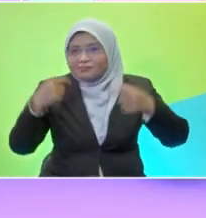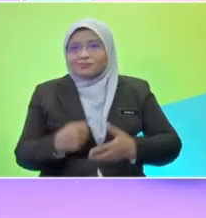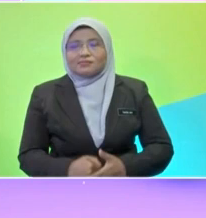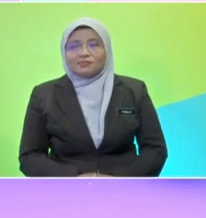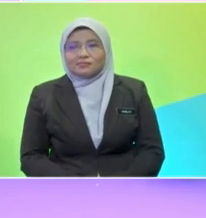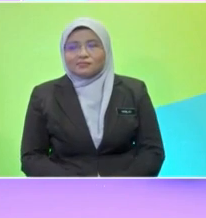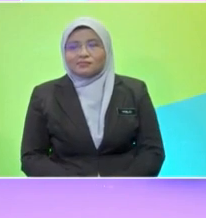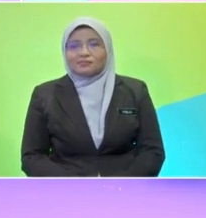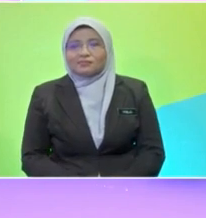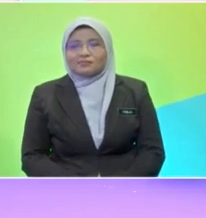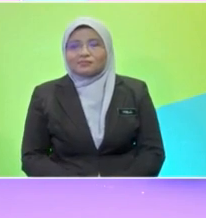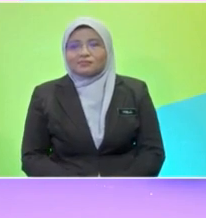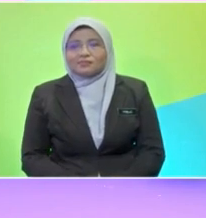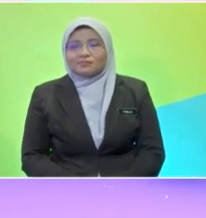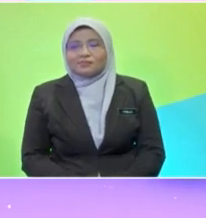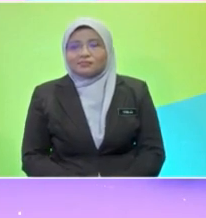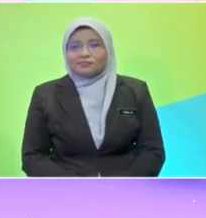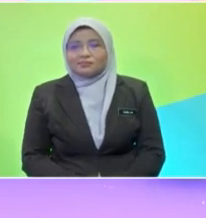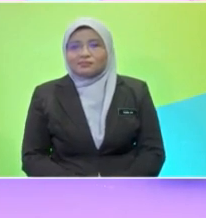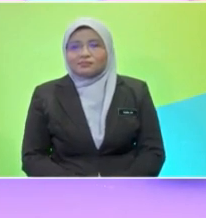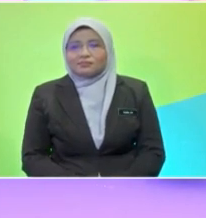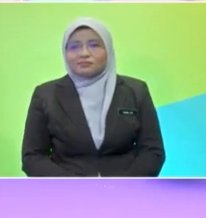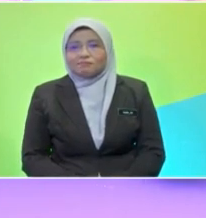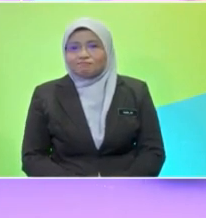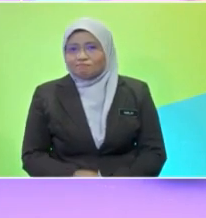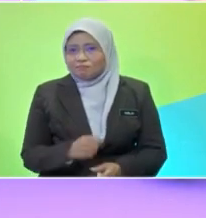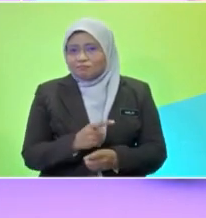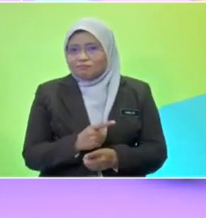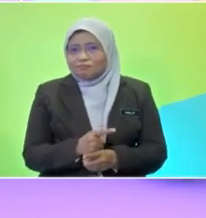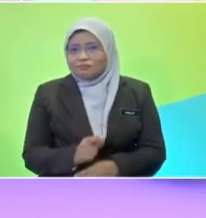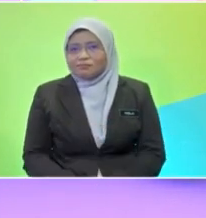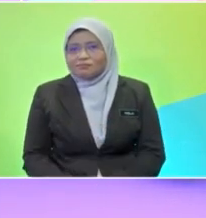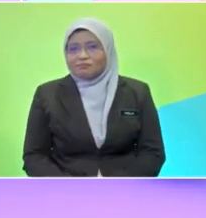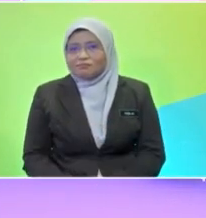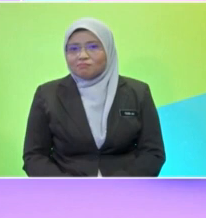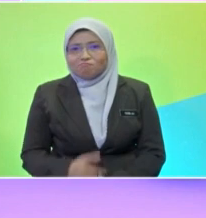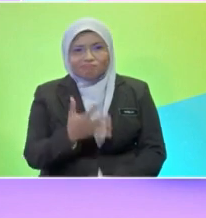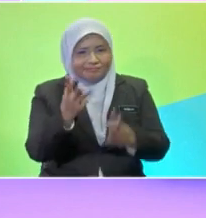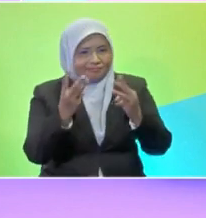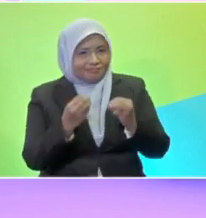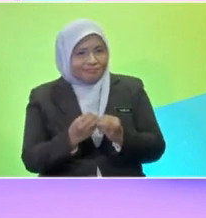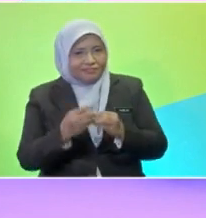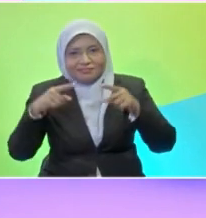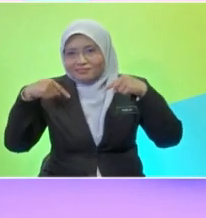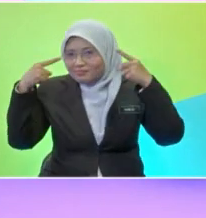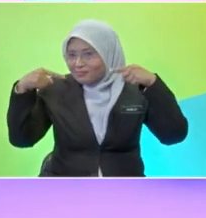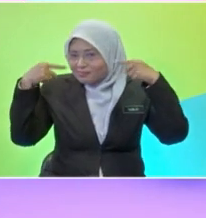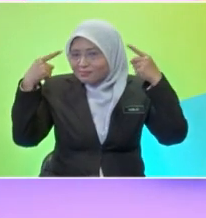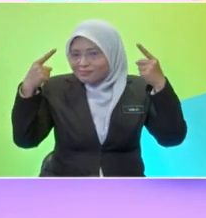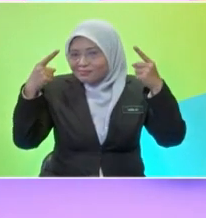other singer in the world. Oh, okay. All right. He wants the fame. Yes, right. The fame, the